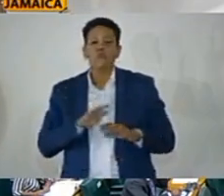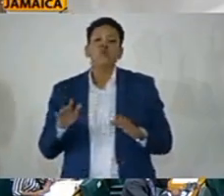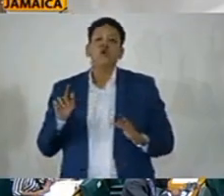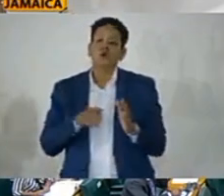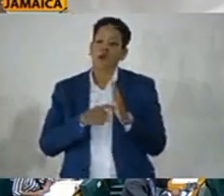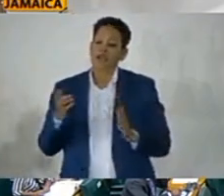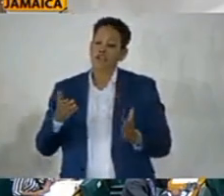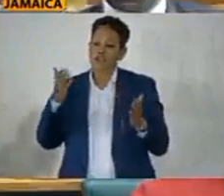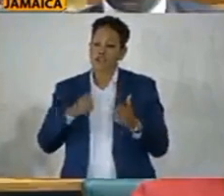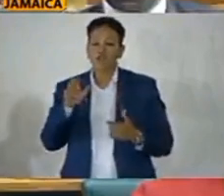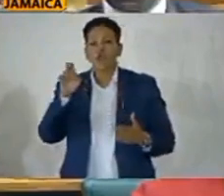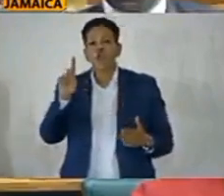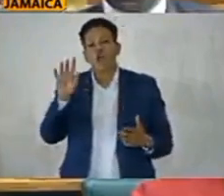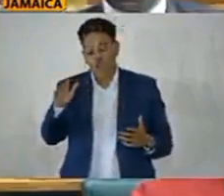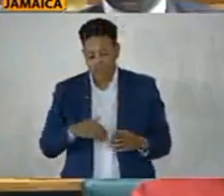The